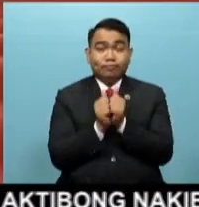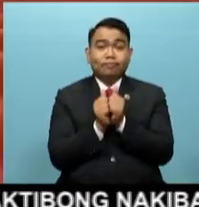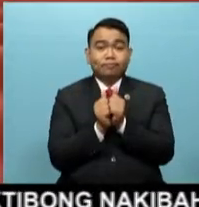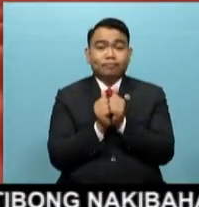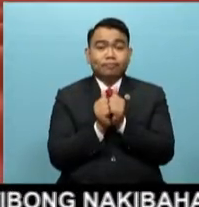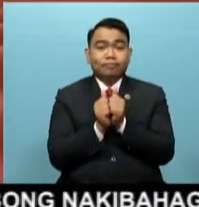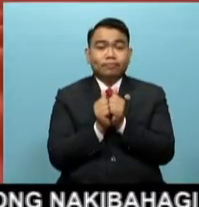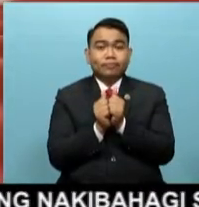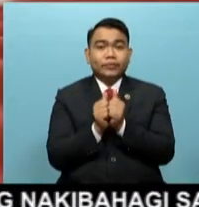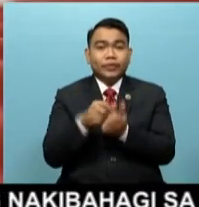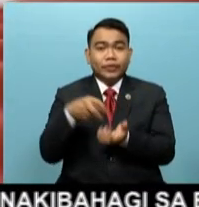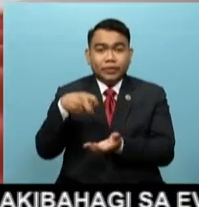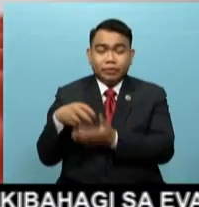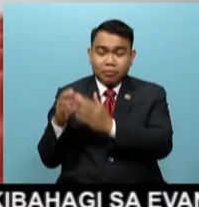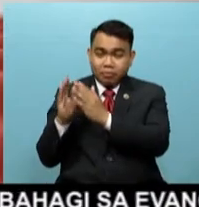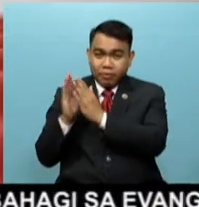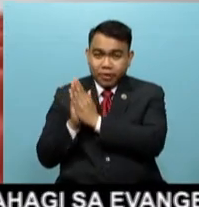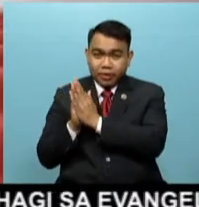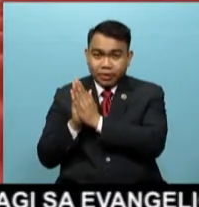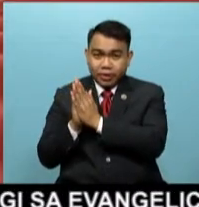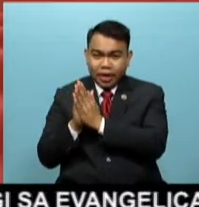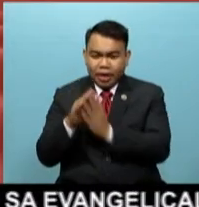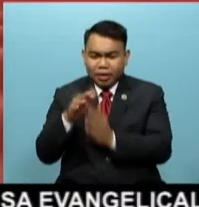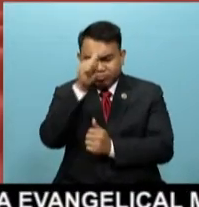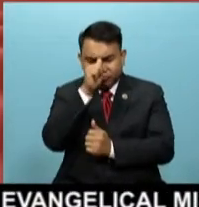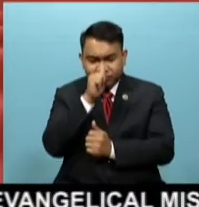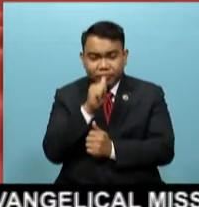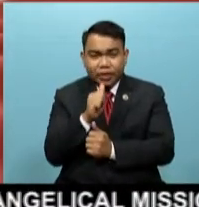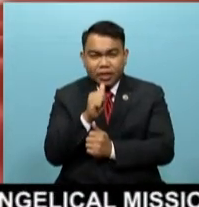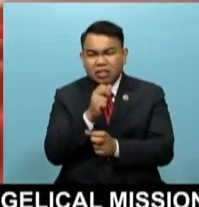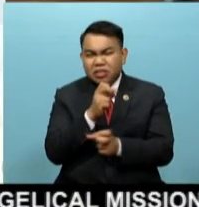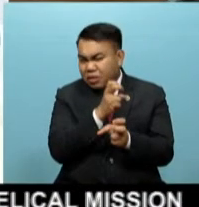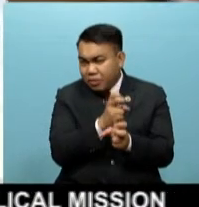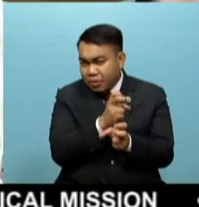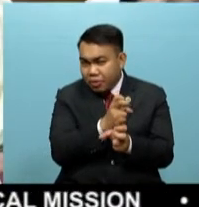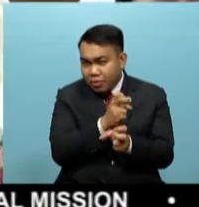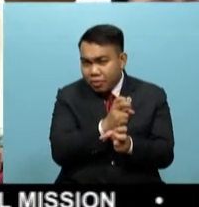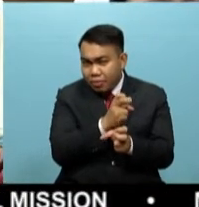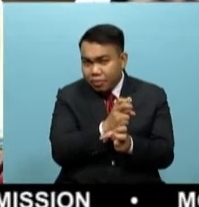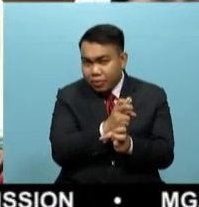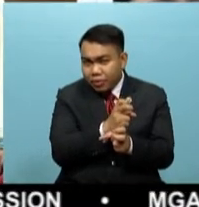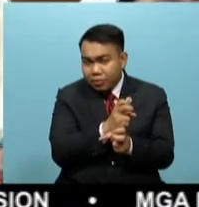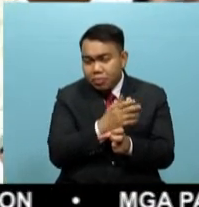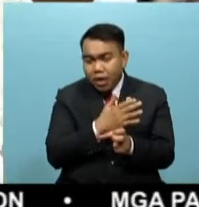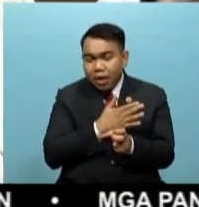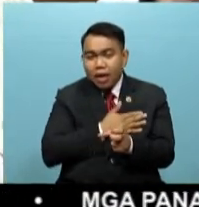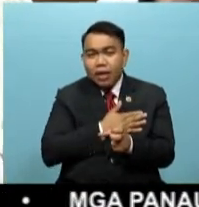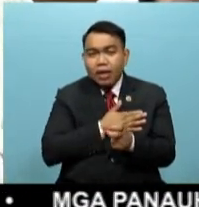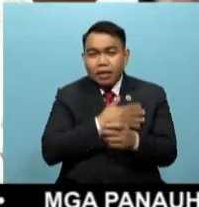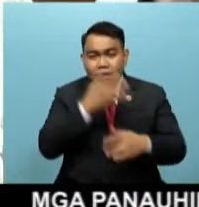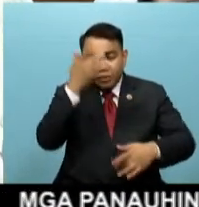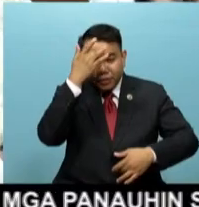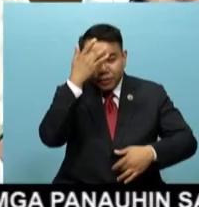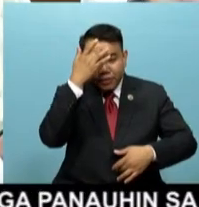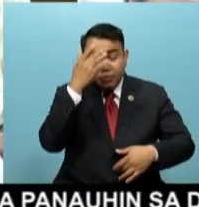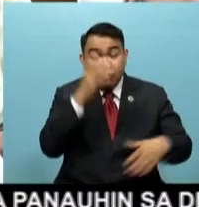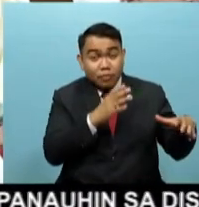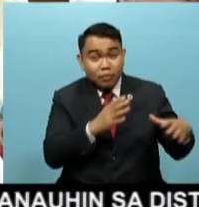leaning towards prayer and perseverance, it's hard dealing with my illnesses and performing my choir